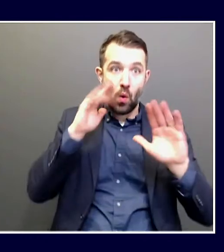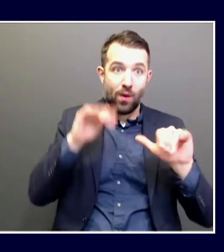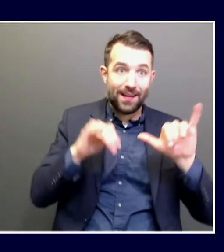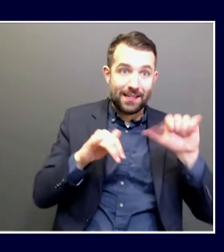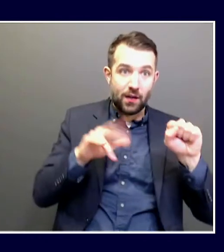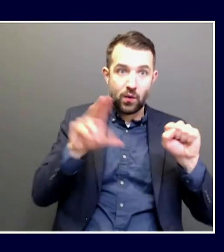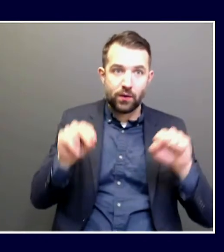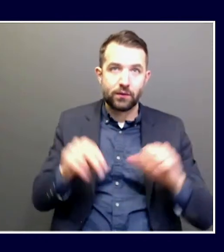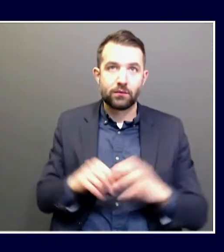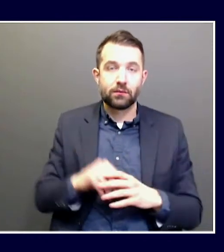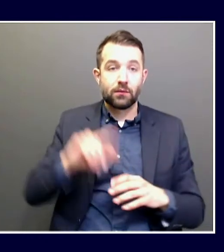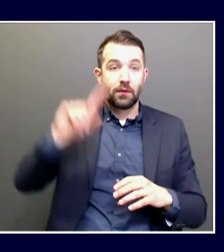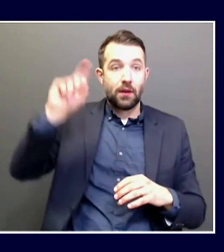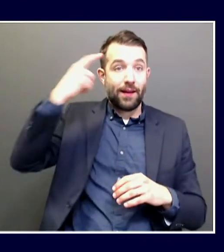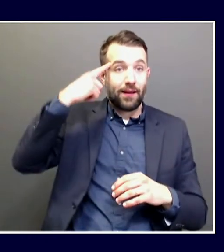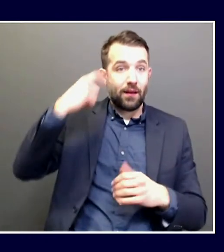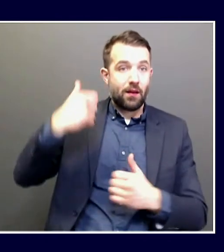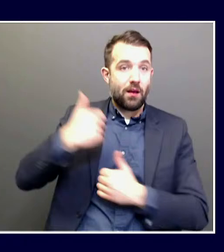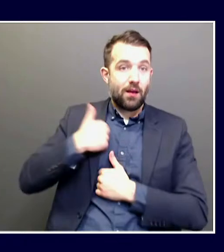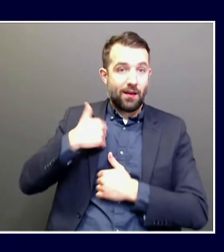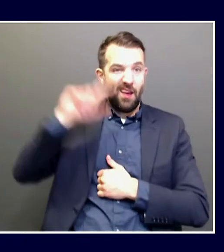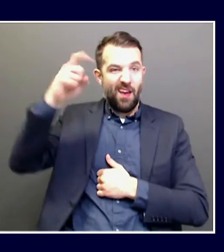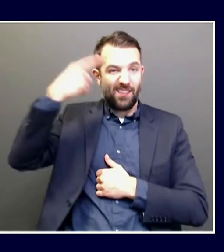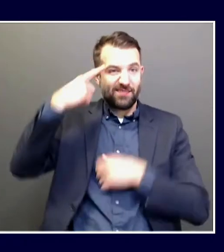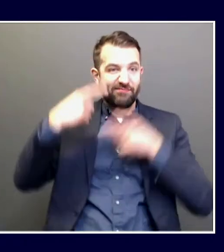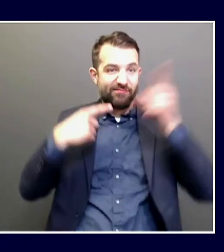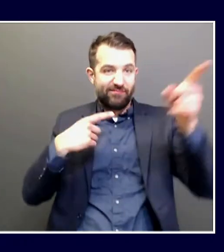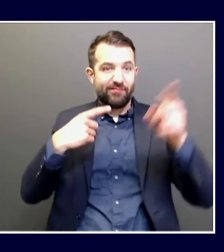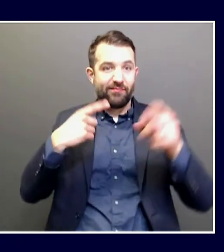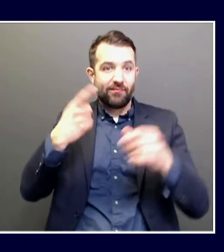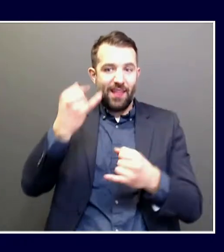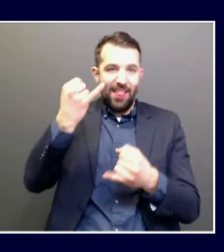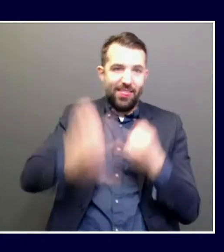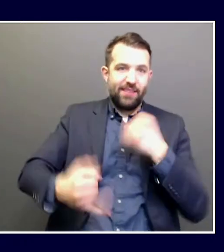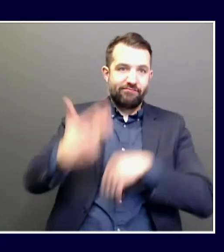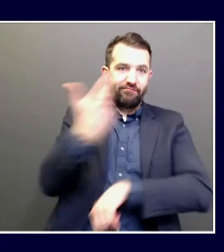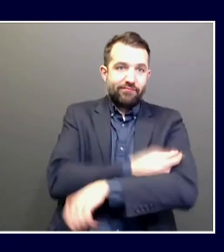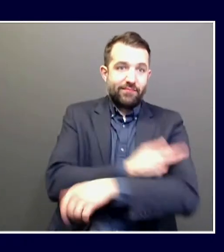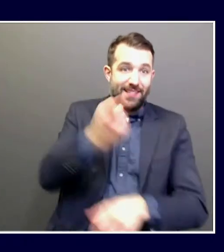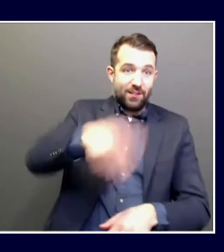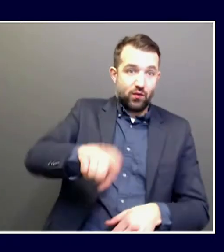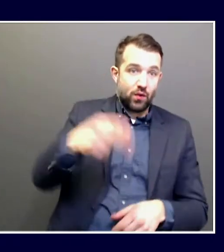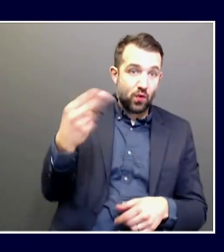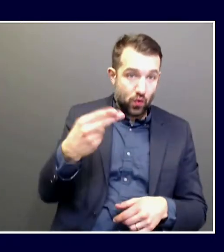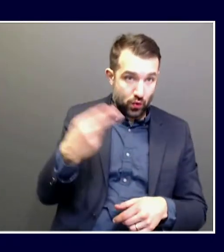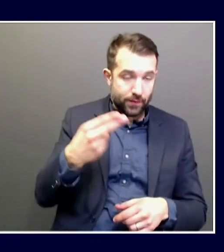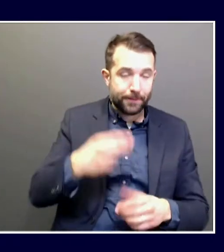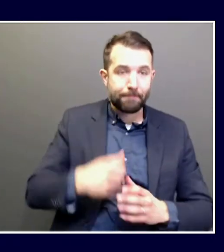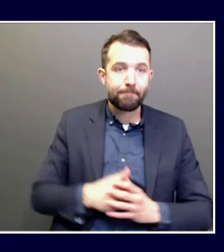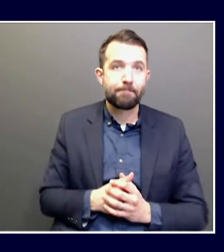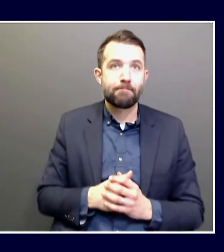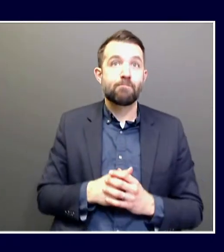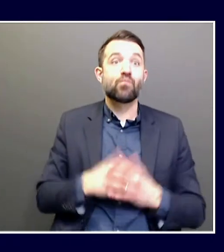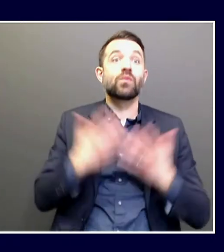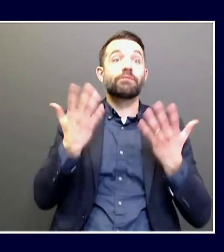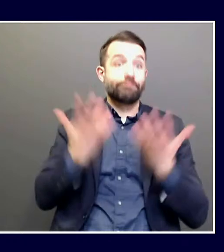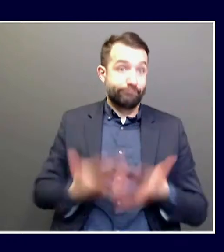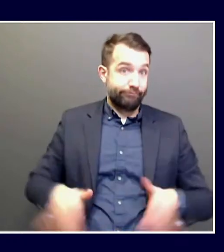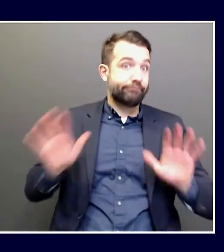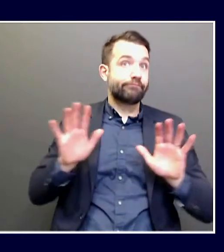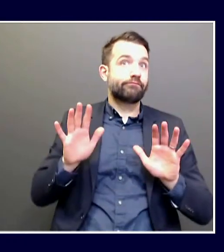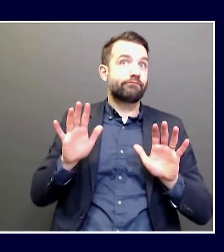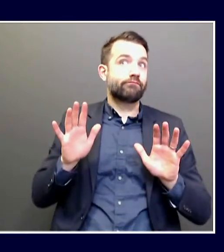stop the vaccinations by, I think you said late January, will you guys fill those days that were normally